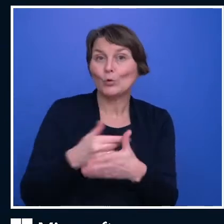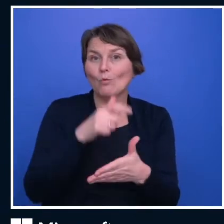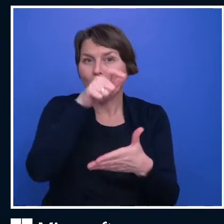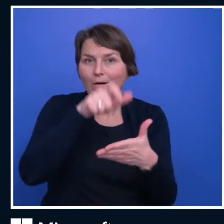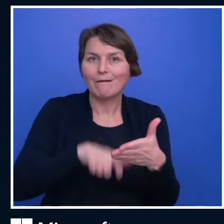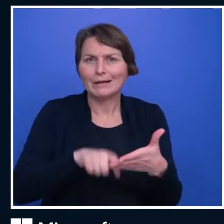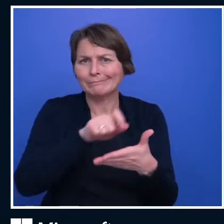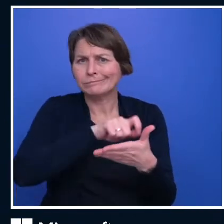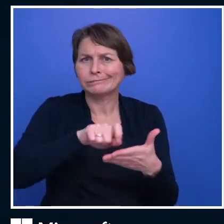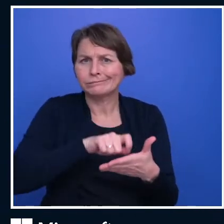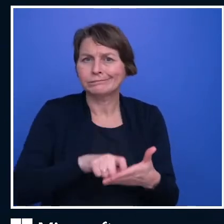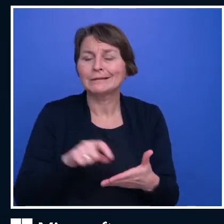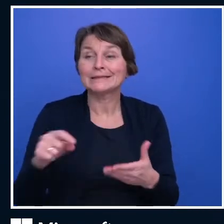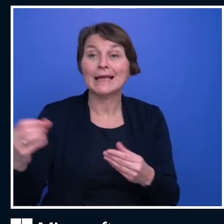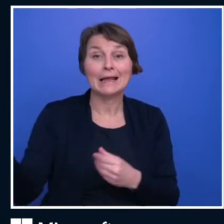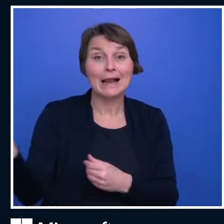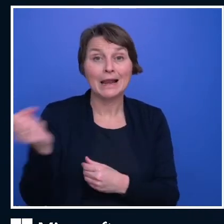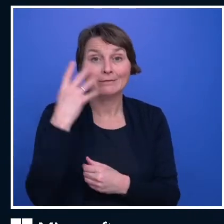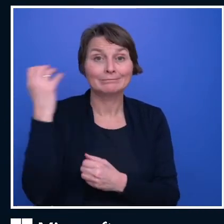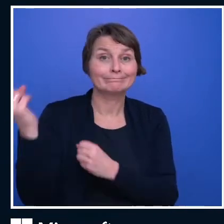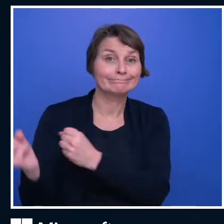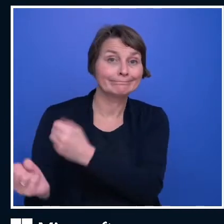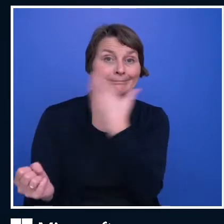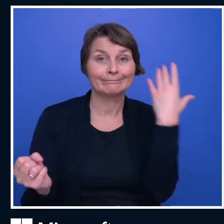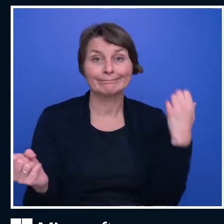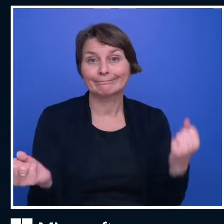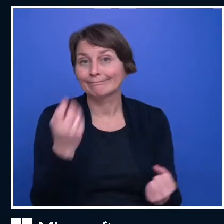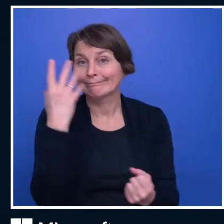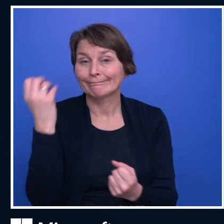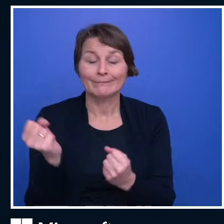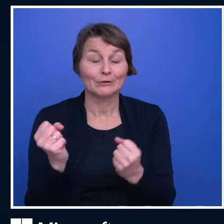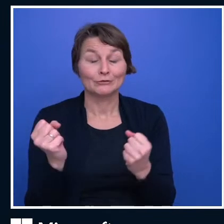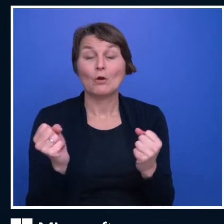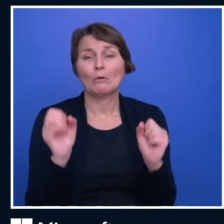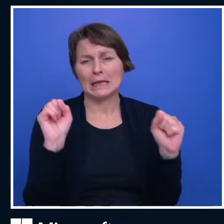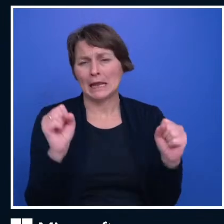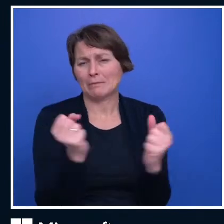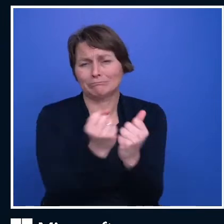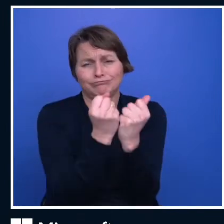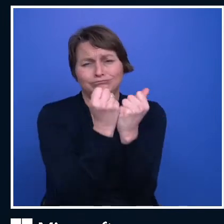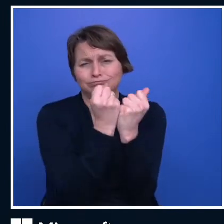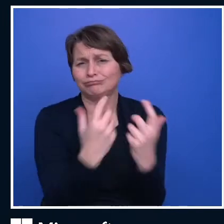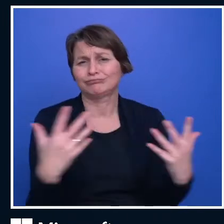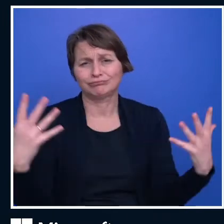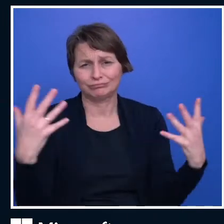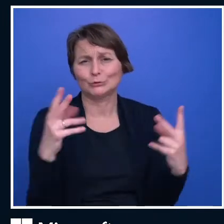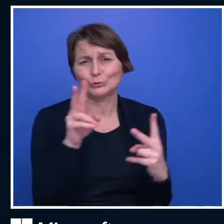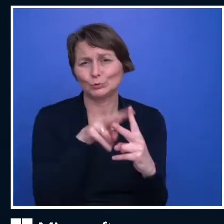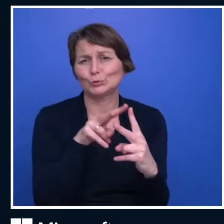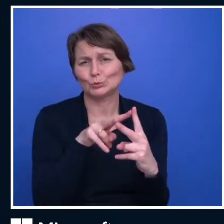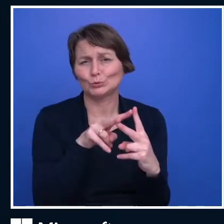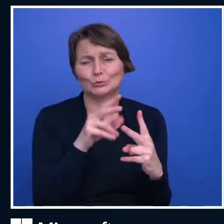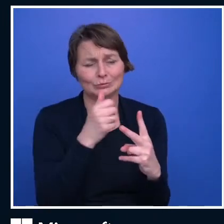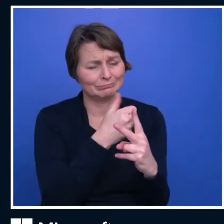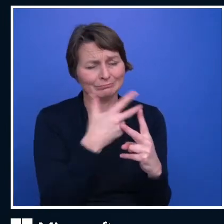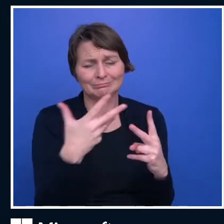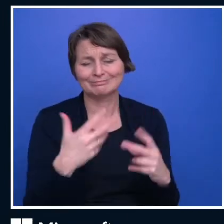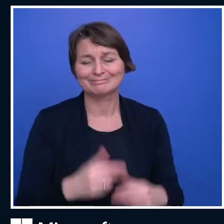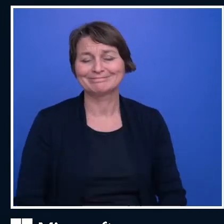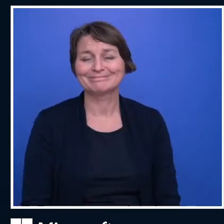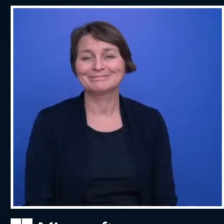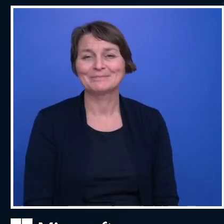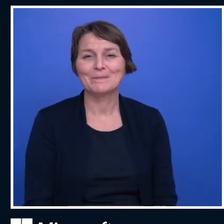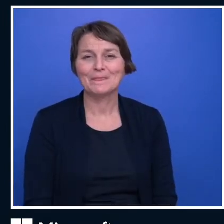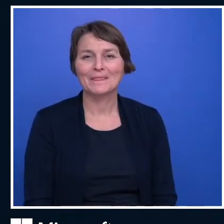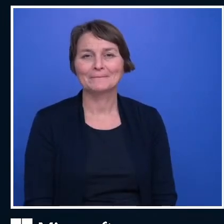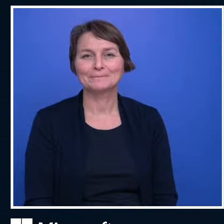suggest to you, and you're good to go for the day. So so those two things I think really help me keep in touch with whatever new comes out in the